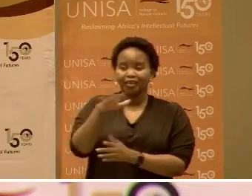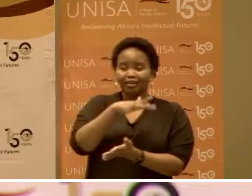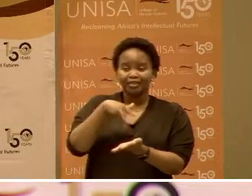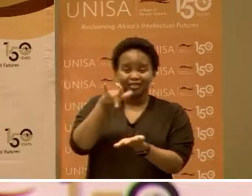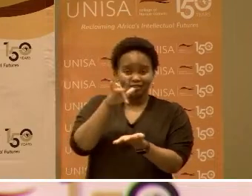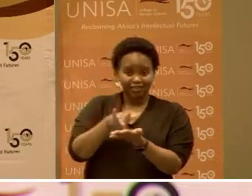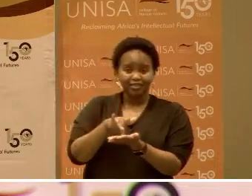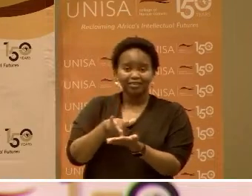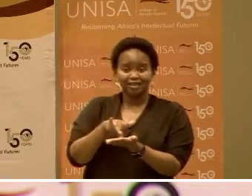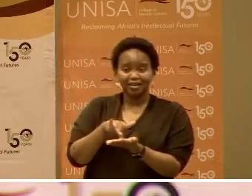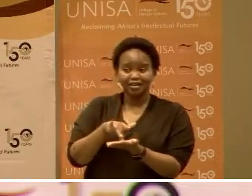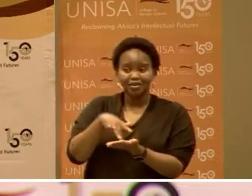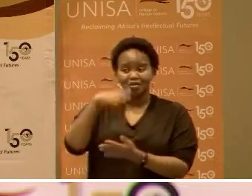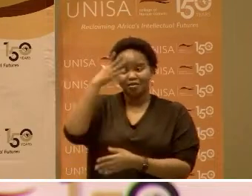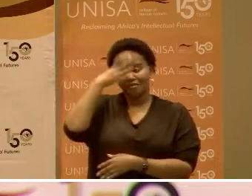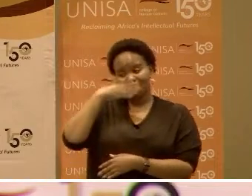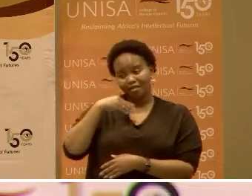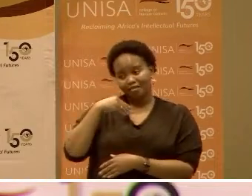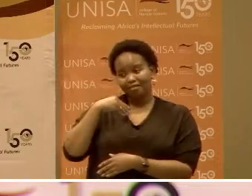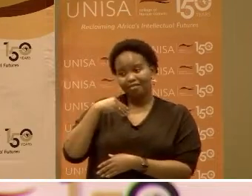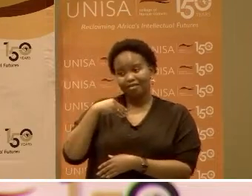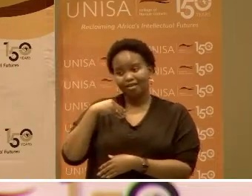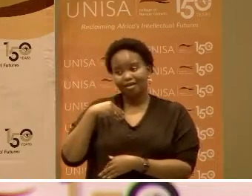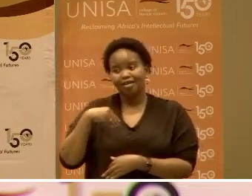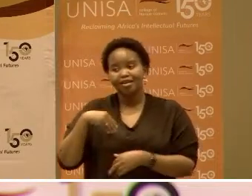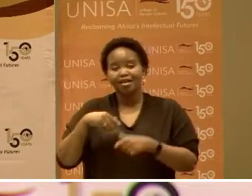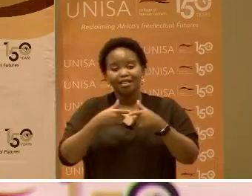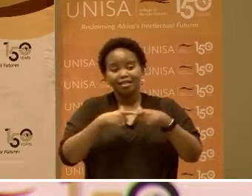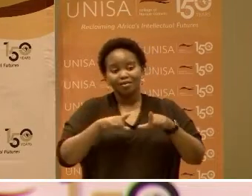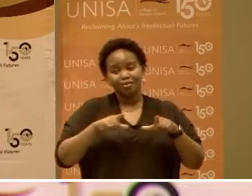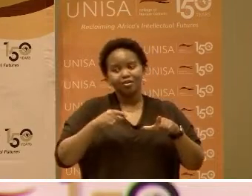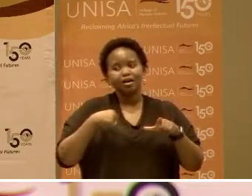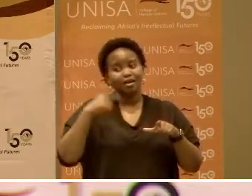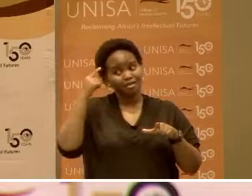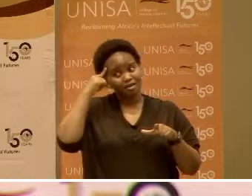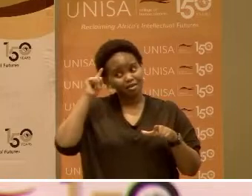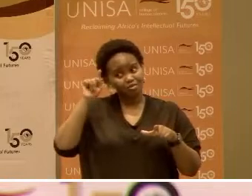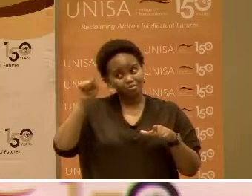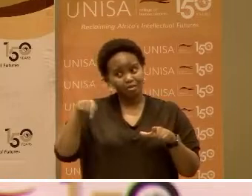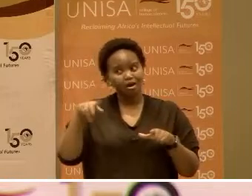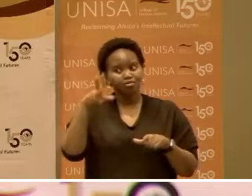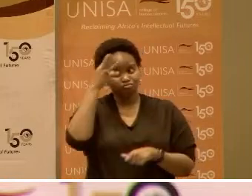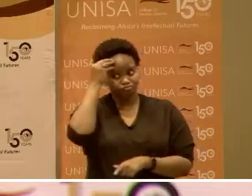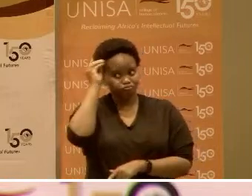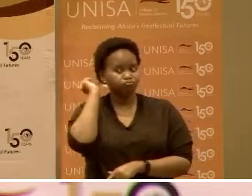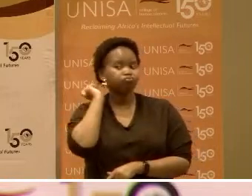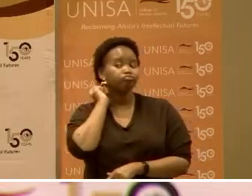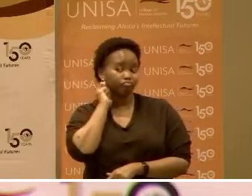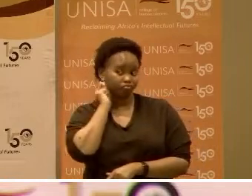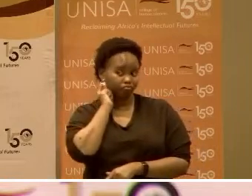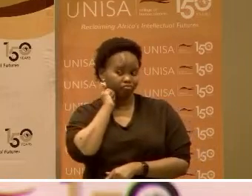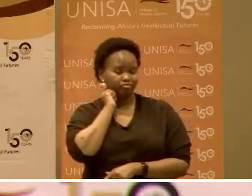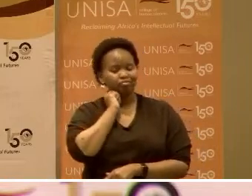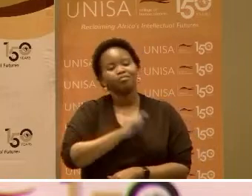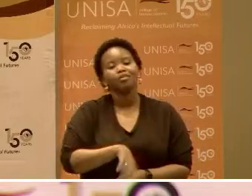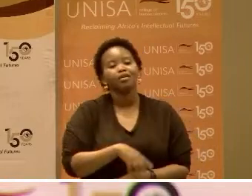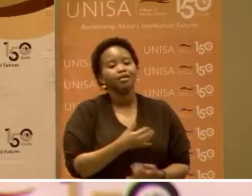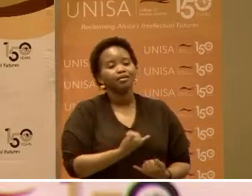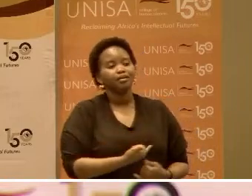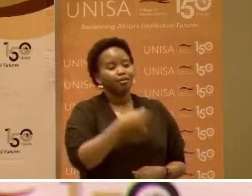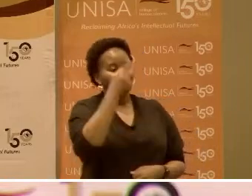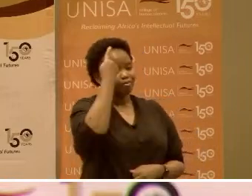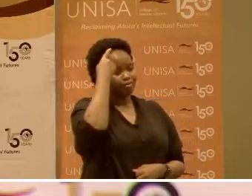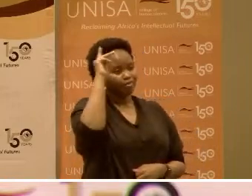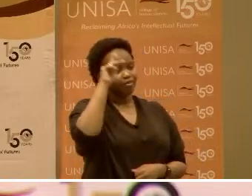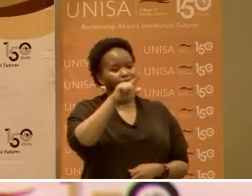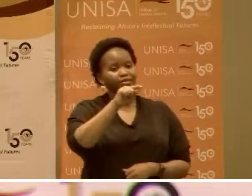the African Languages Department, I think you should take that on. Thank you very much, Prof. Taylor. Colleagues, let